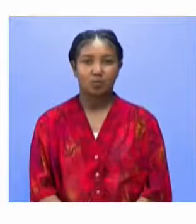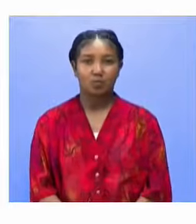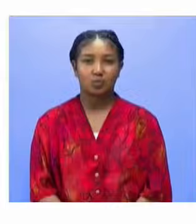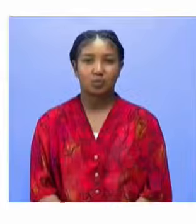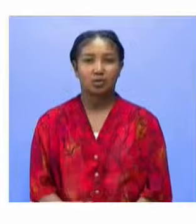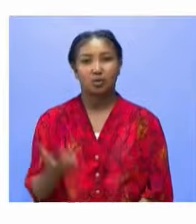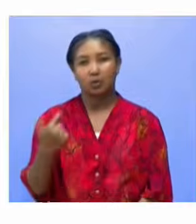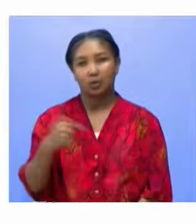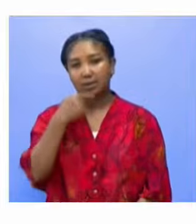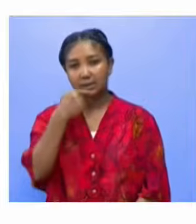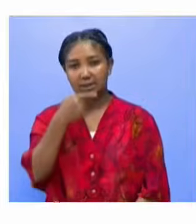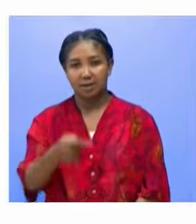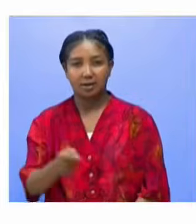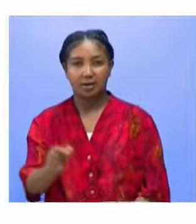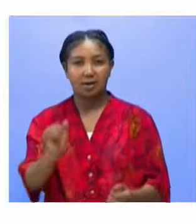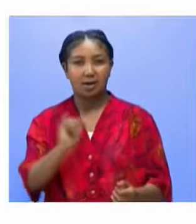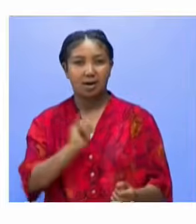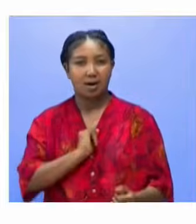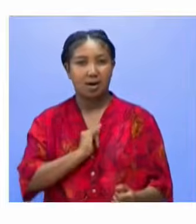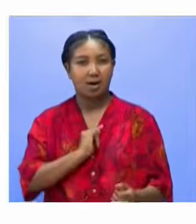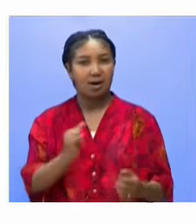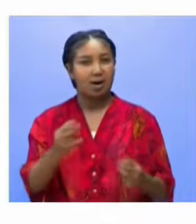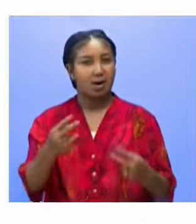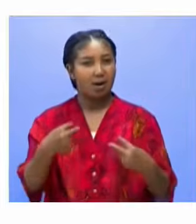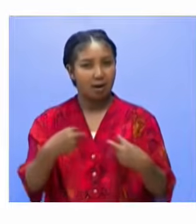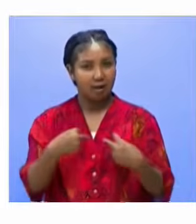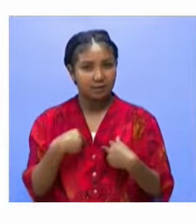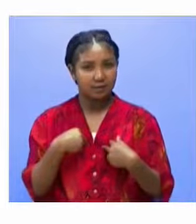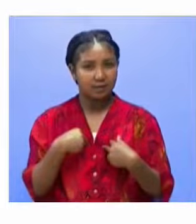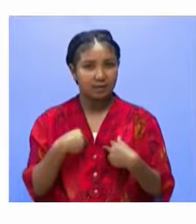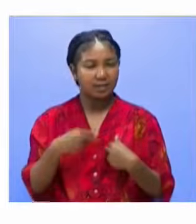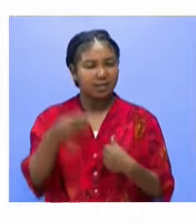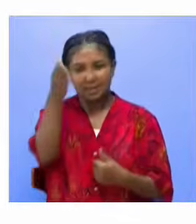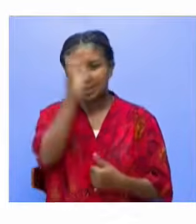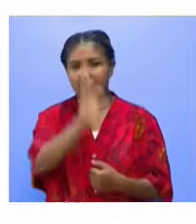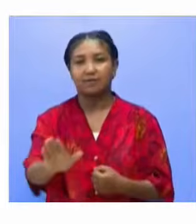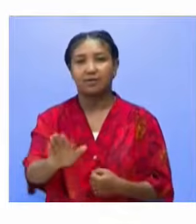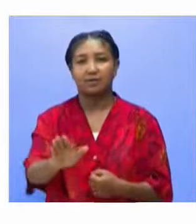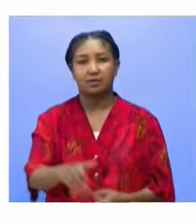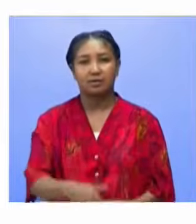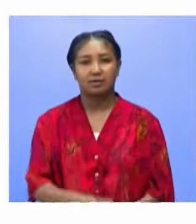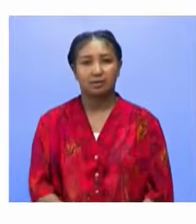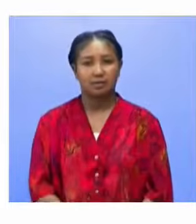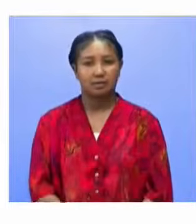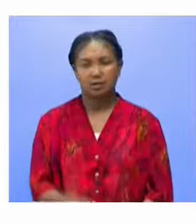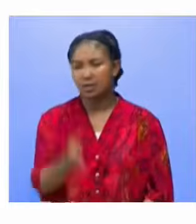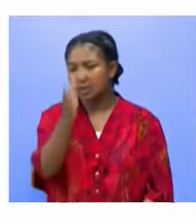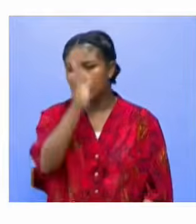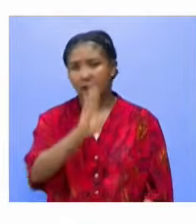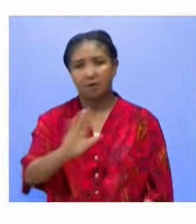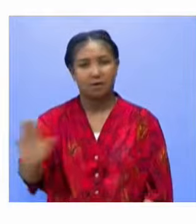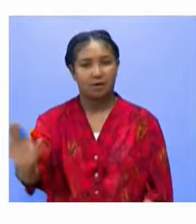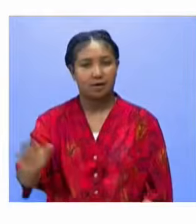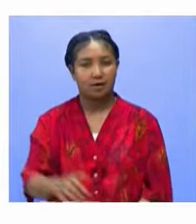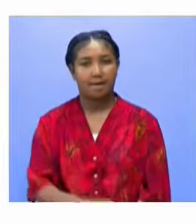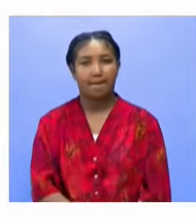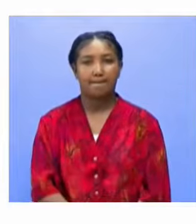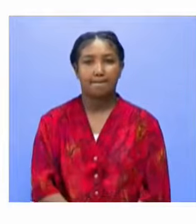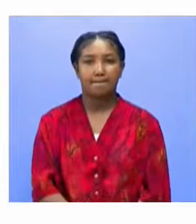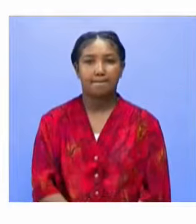We can say, I have never. I have never